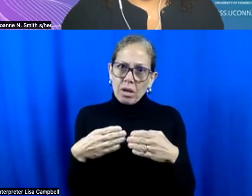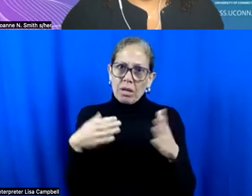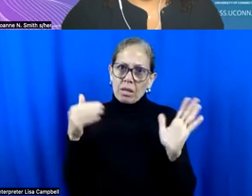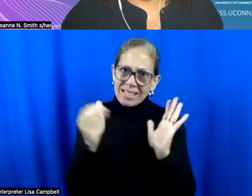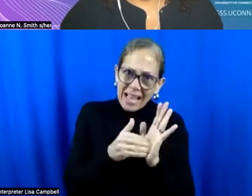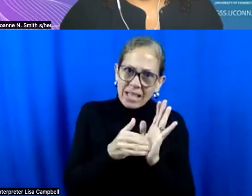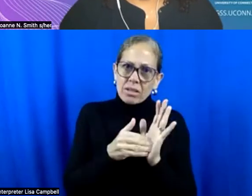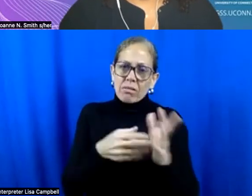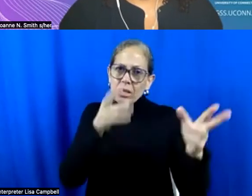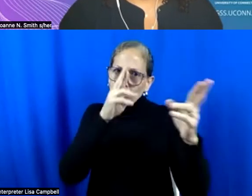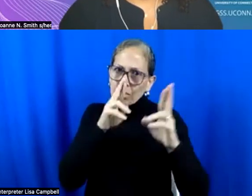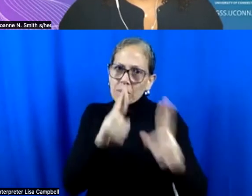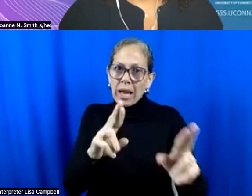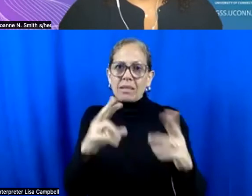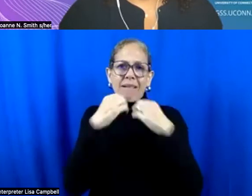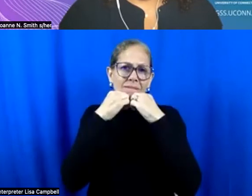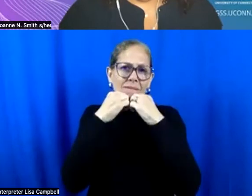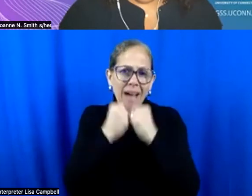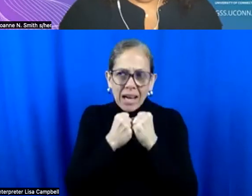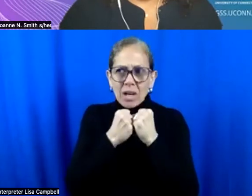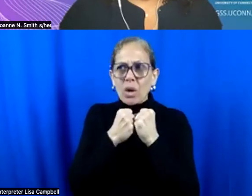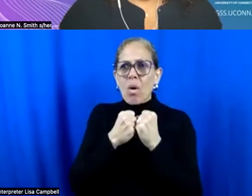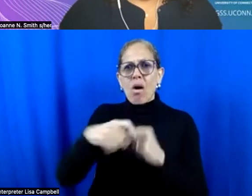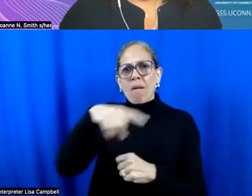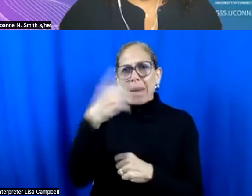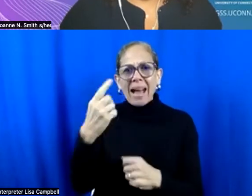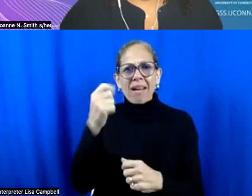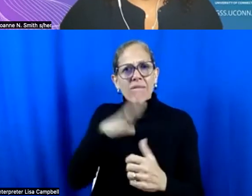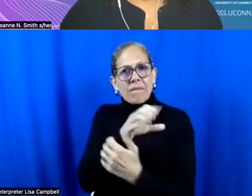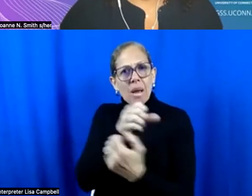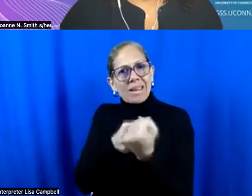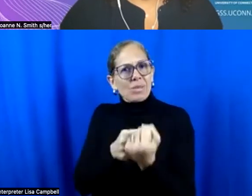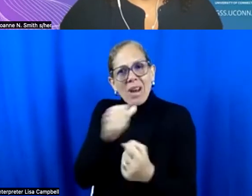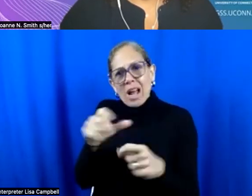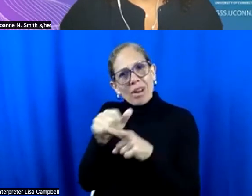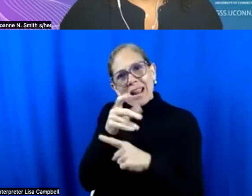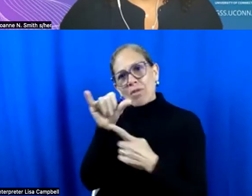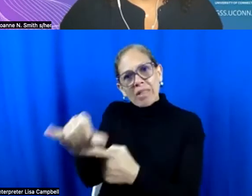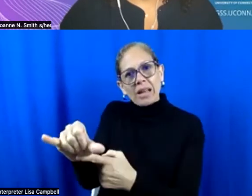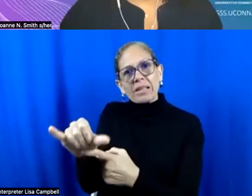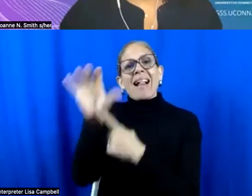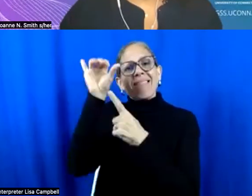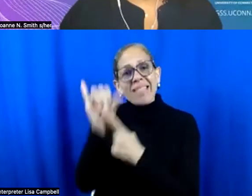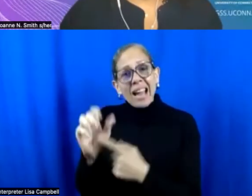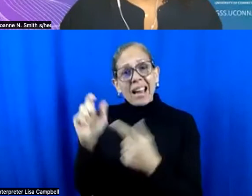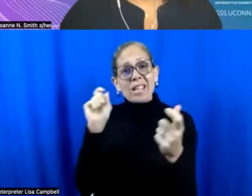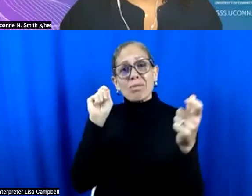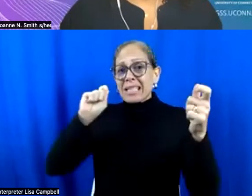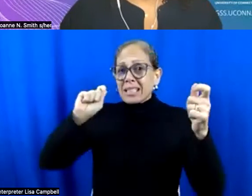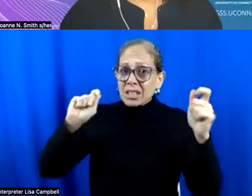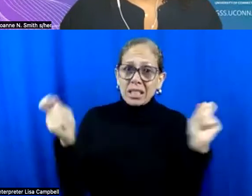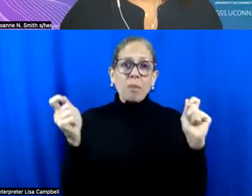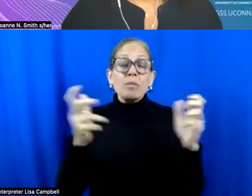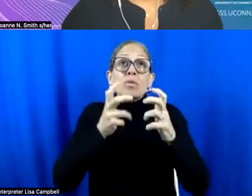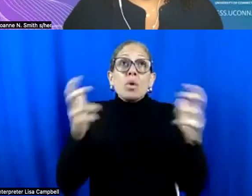to respect and value the expertise of Black feminism, which in my opinion has shaped so much that is